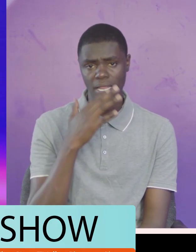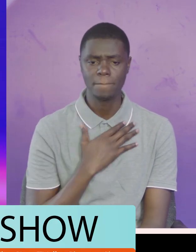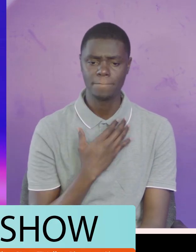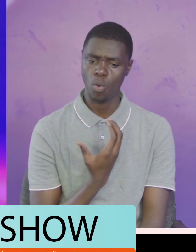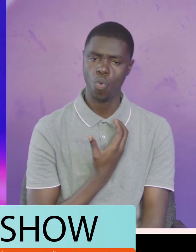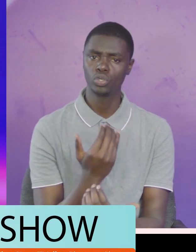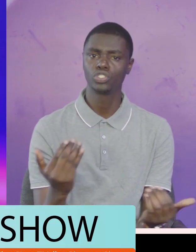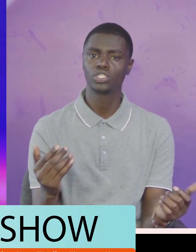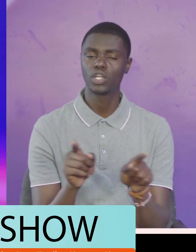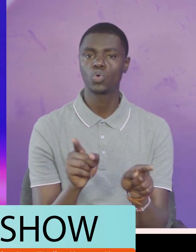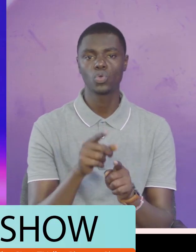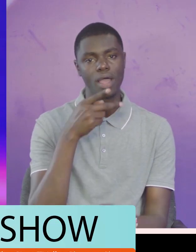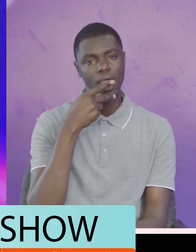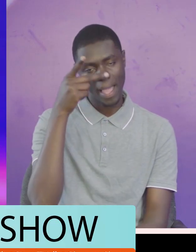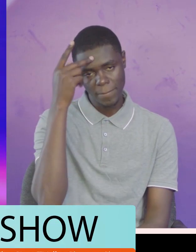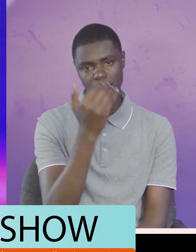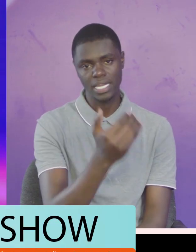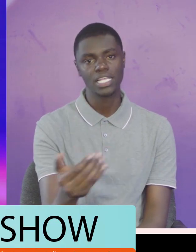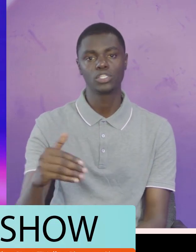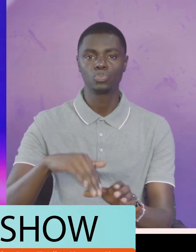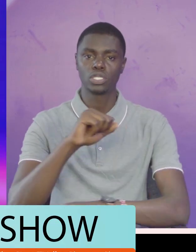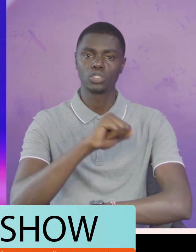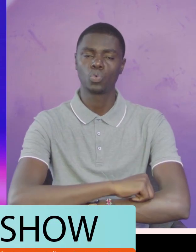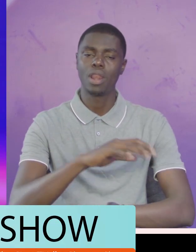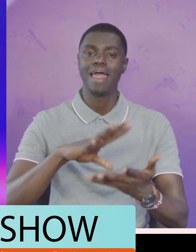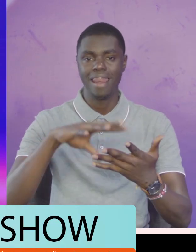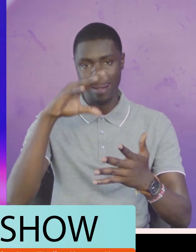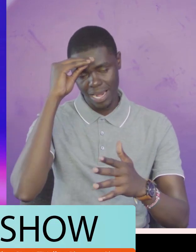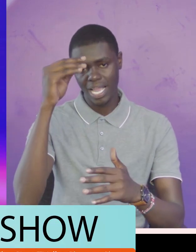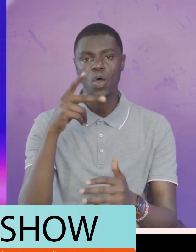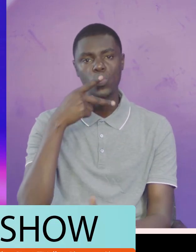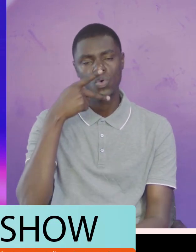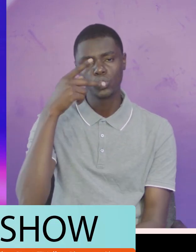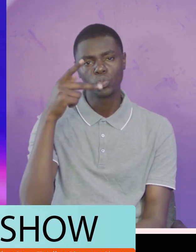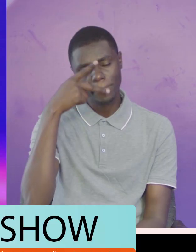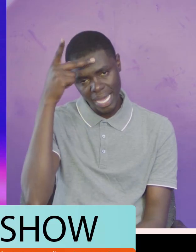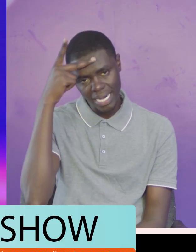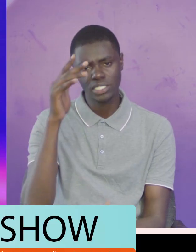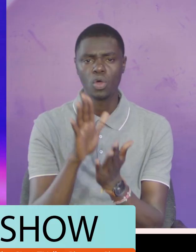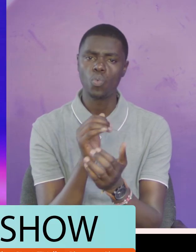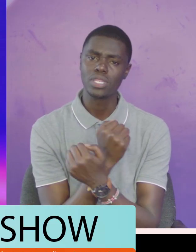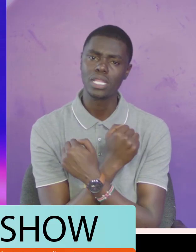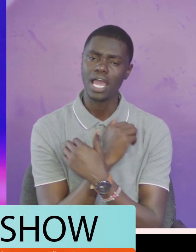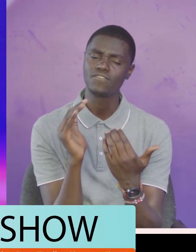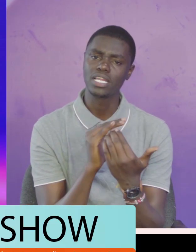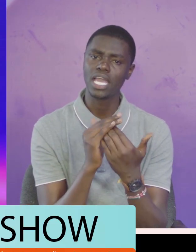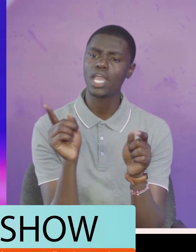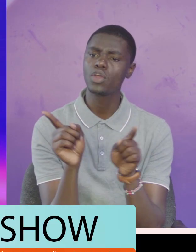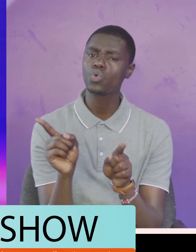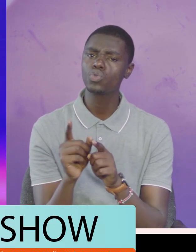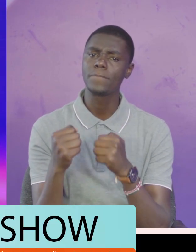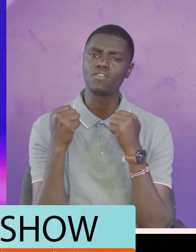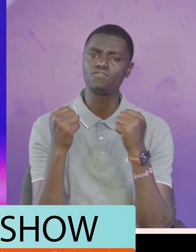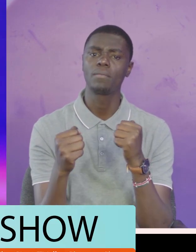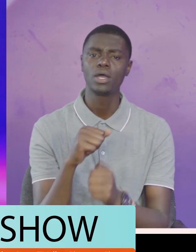parent my own kids and parent the kids at the school. So learning how to parent with love, with care, but also to be firm,